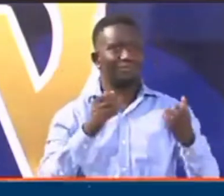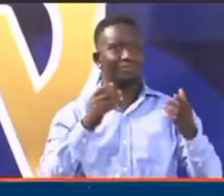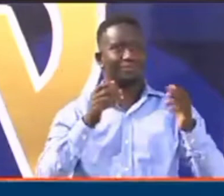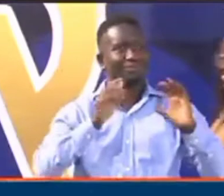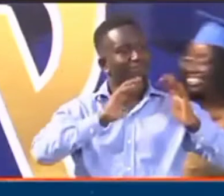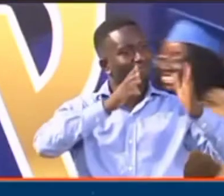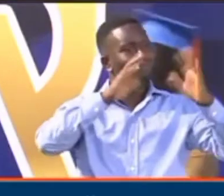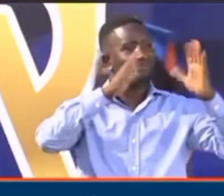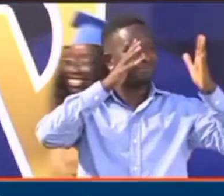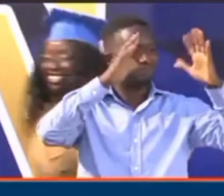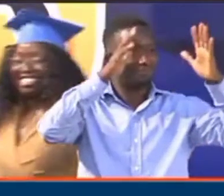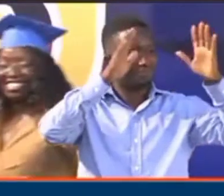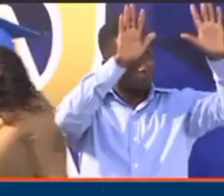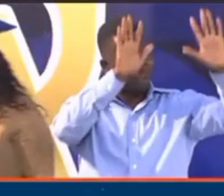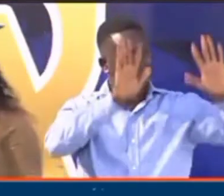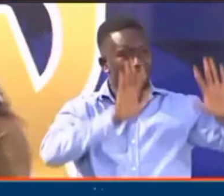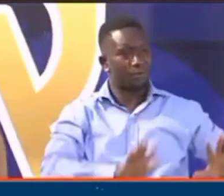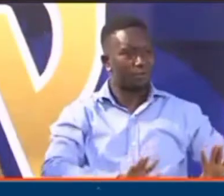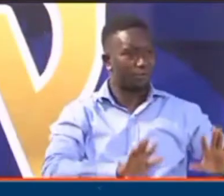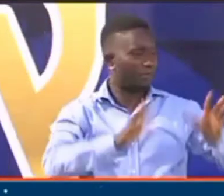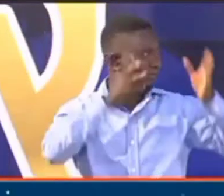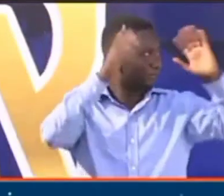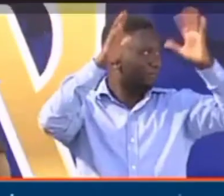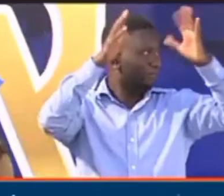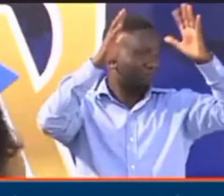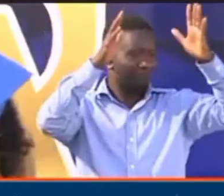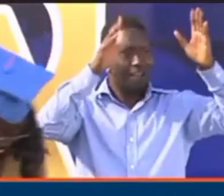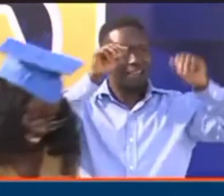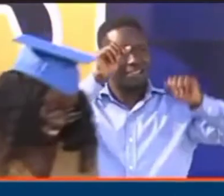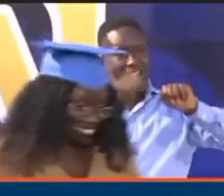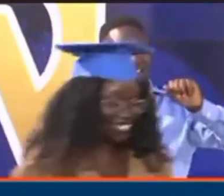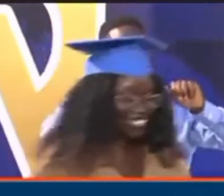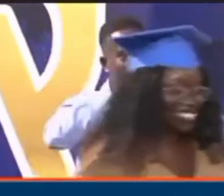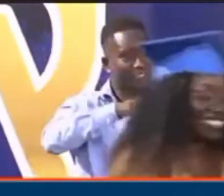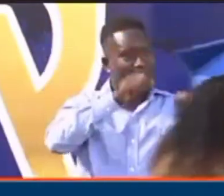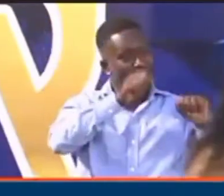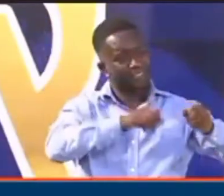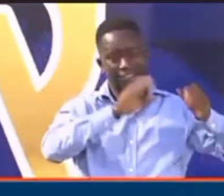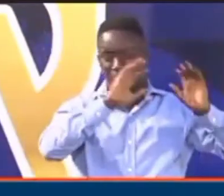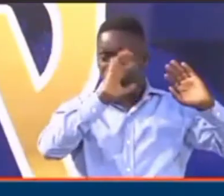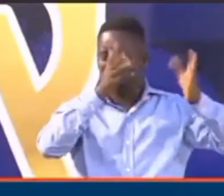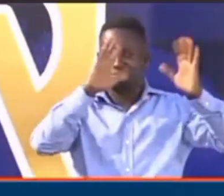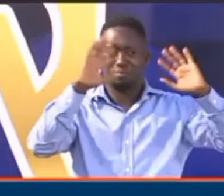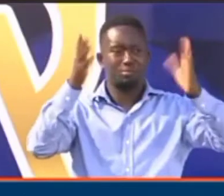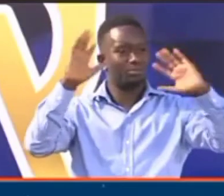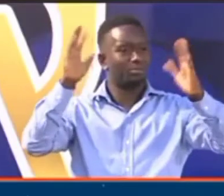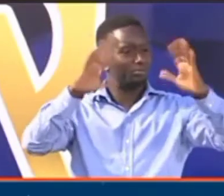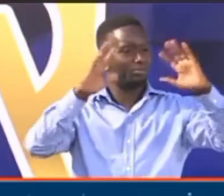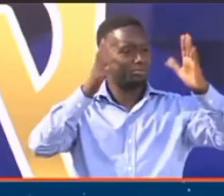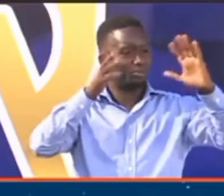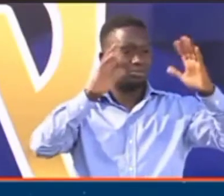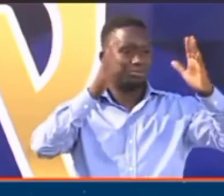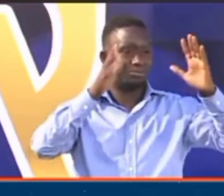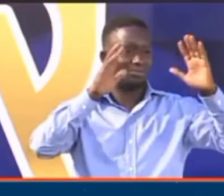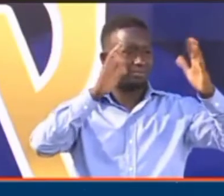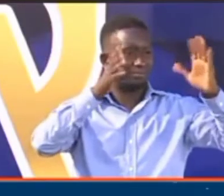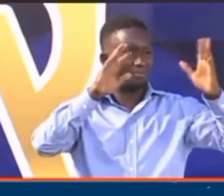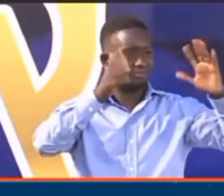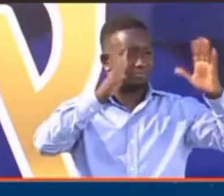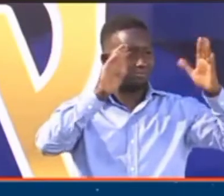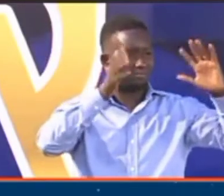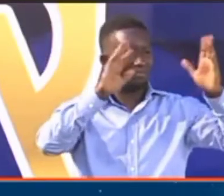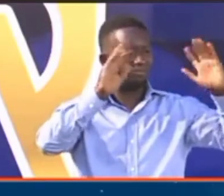Wonderful. A standing ovation. Yes, they've given her a standing ovation. That is this